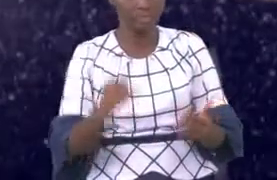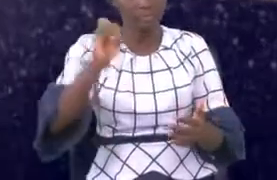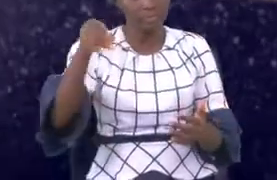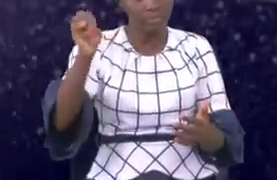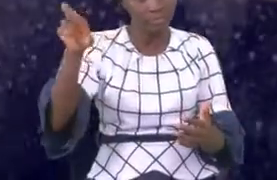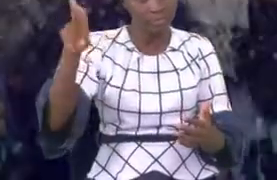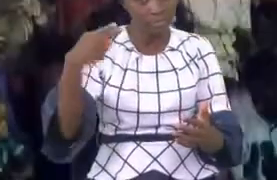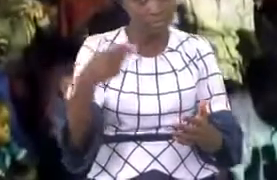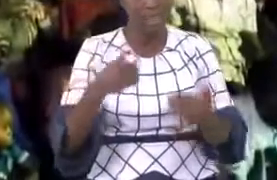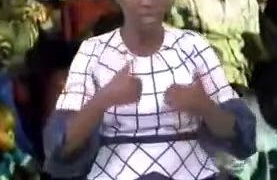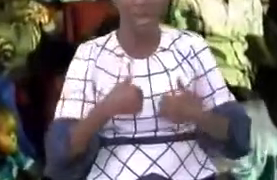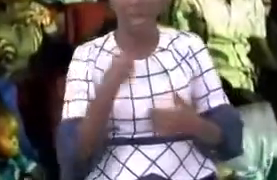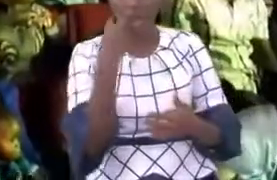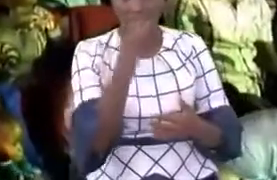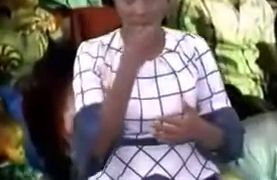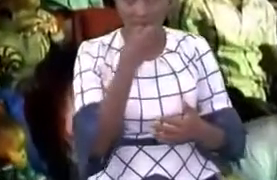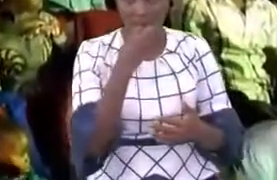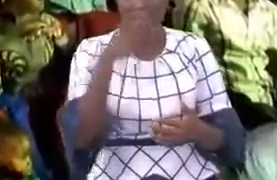himself now